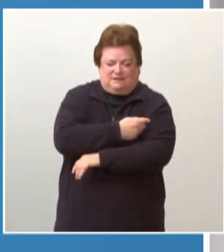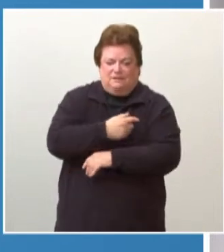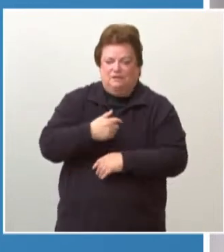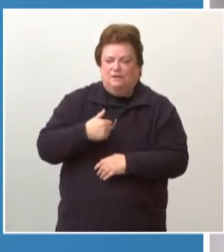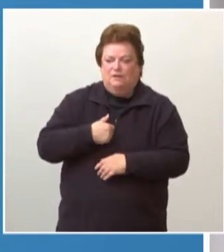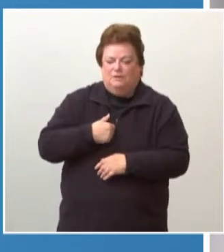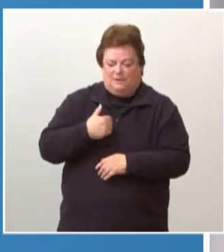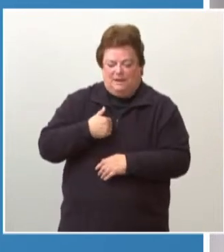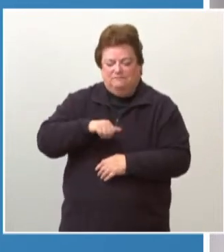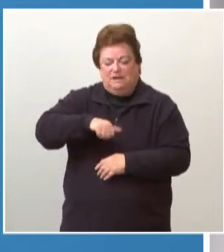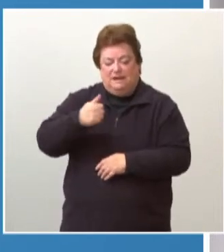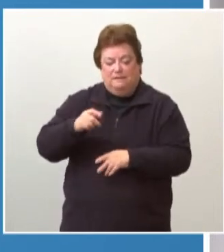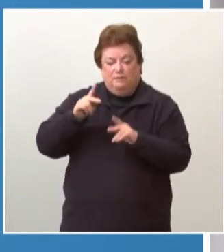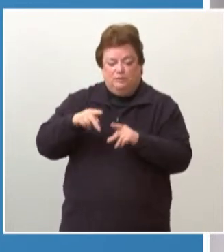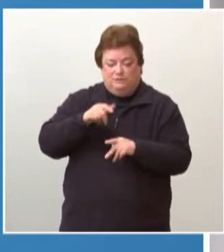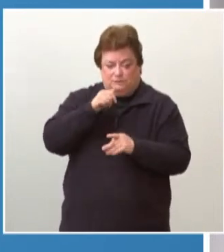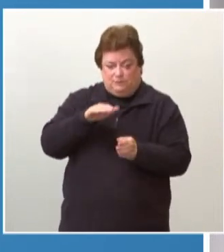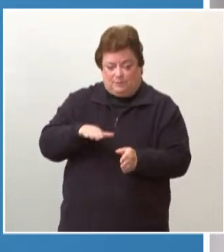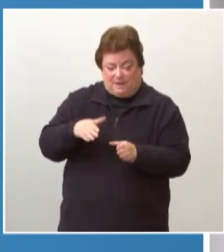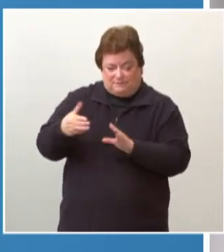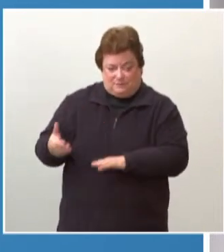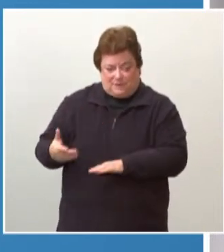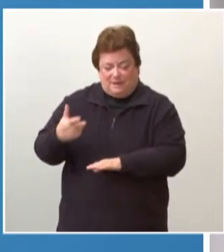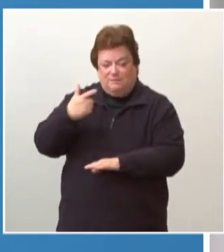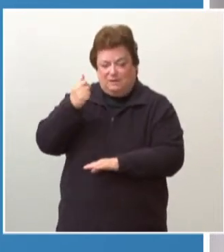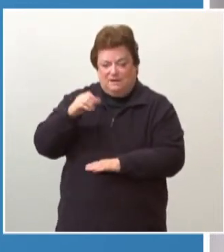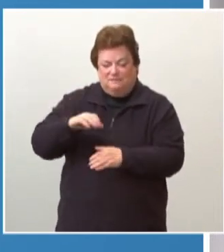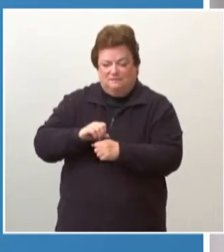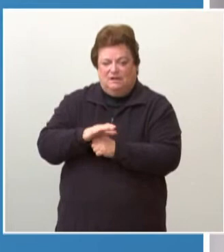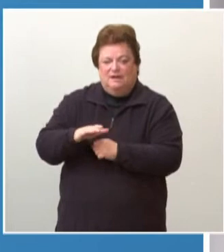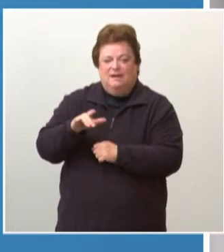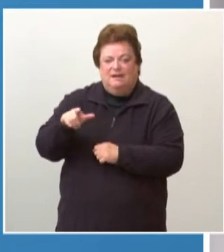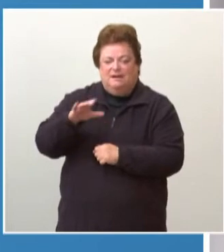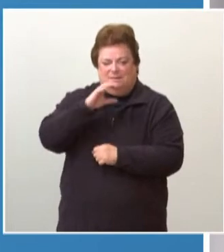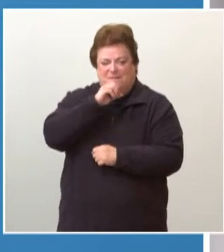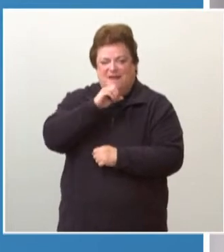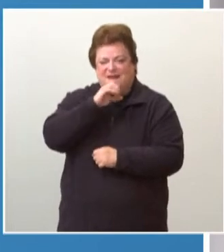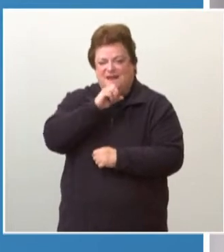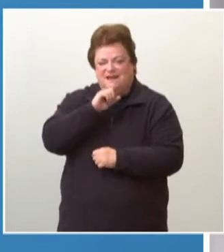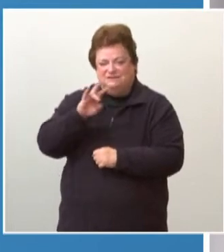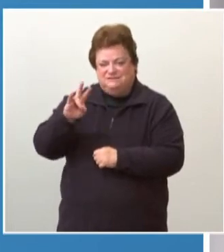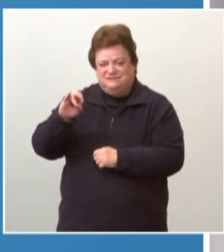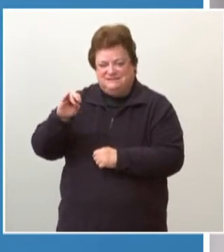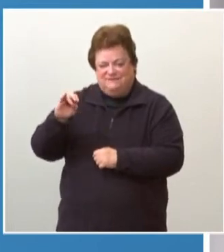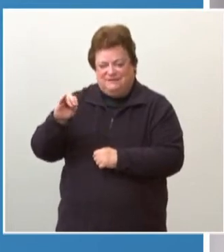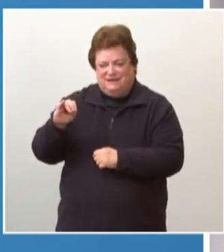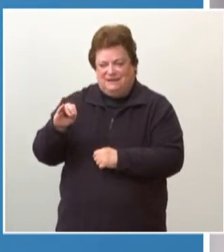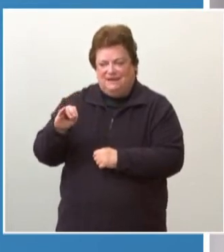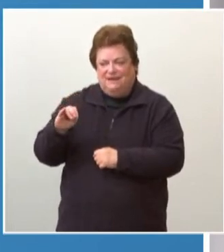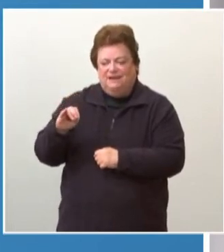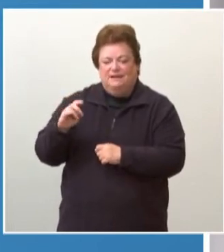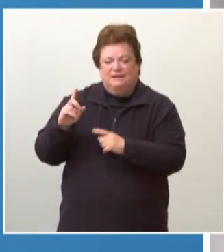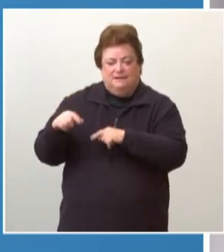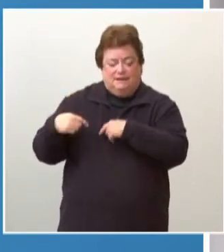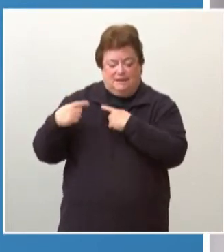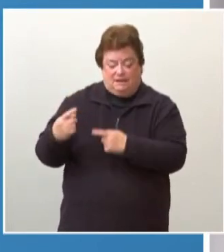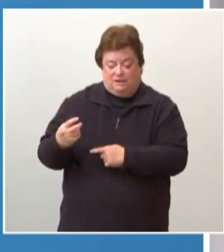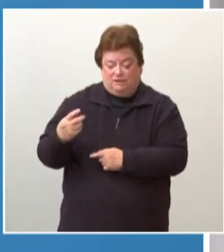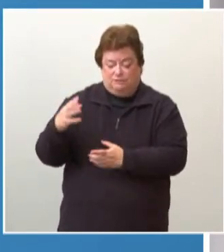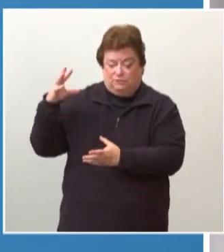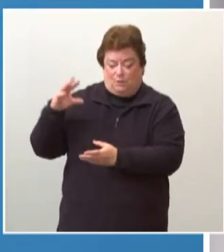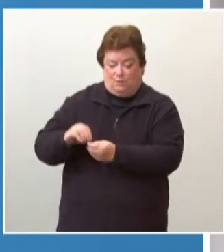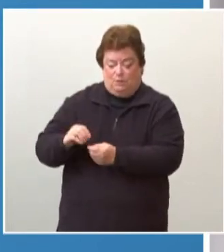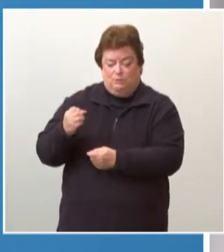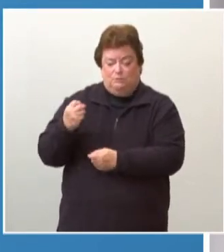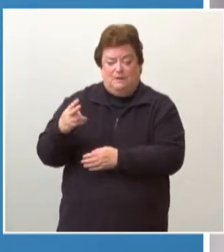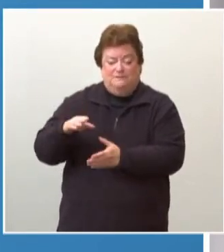loss of another member of our community to COVID-19, a man in his 70s. There have been a total of 12 deaths so far